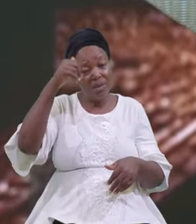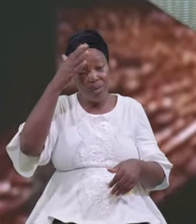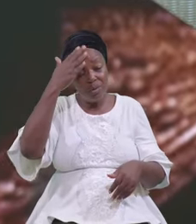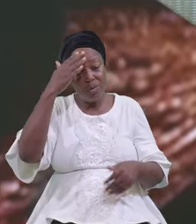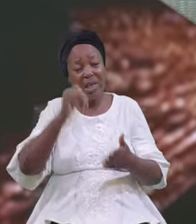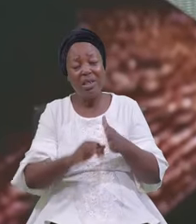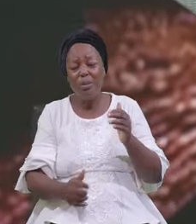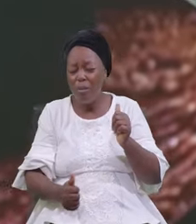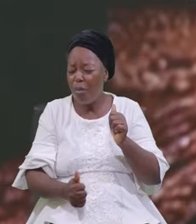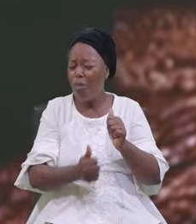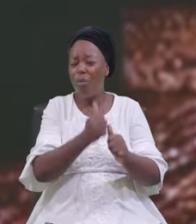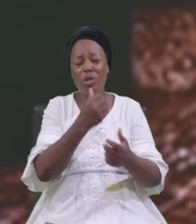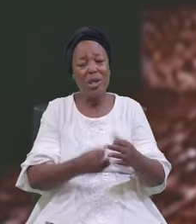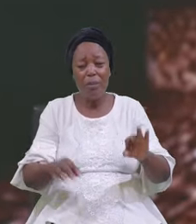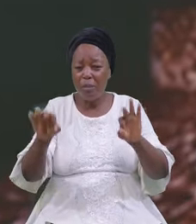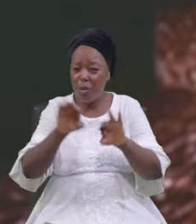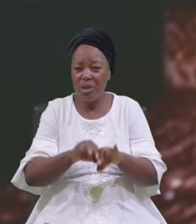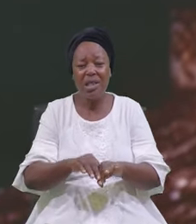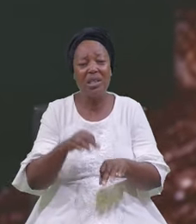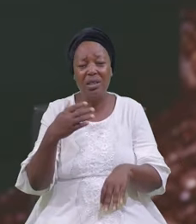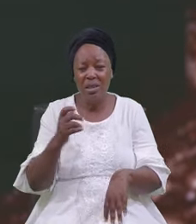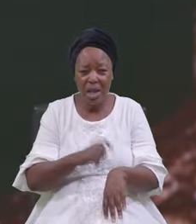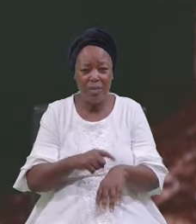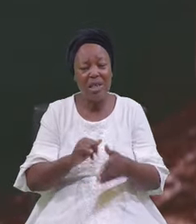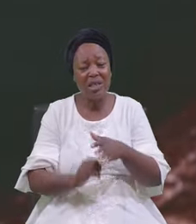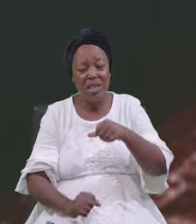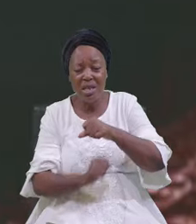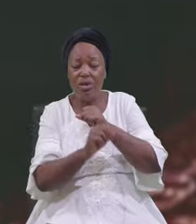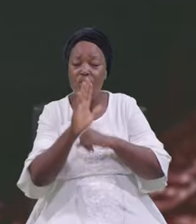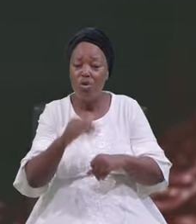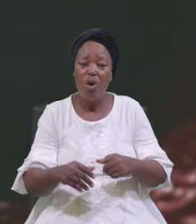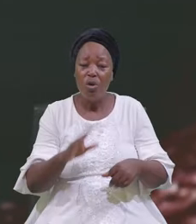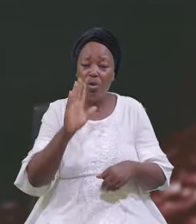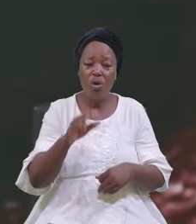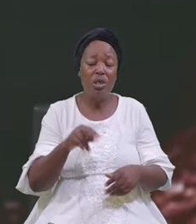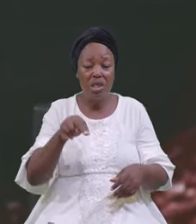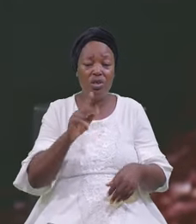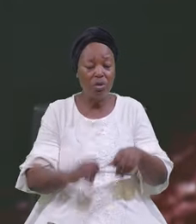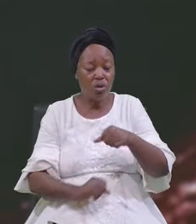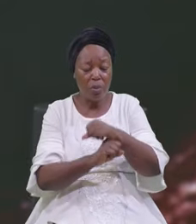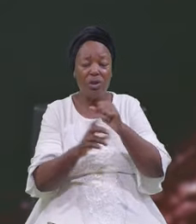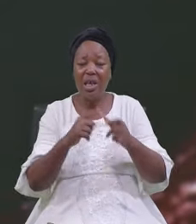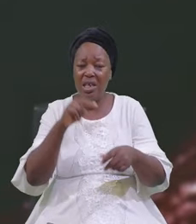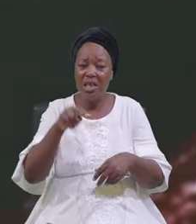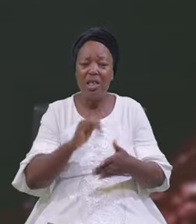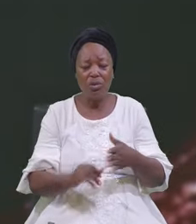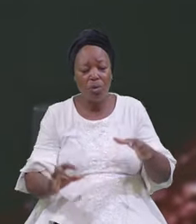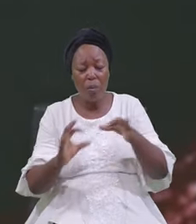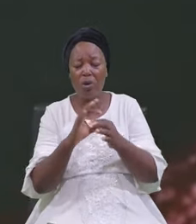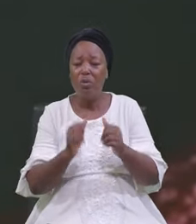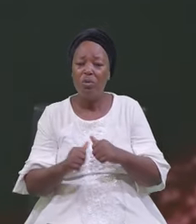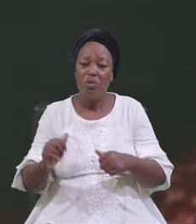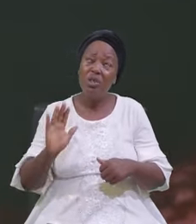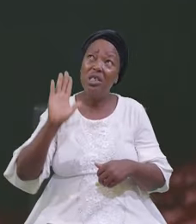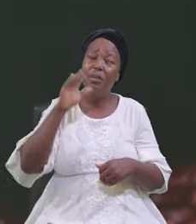time when he needed your support, when he needed that you are cooperating with him and